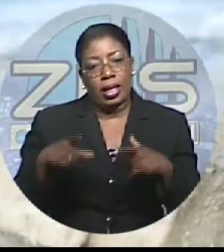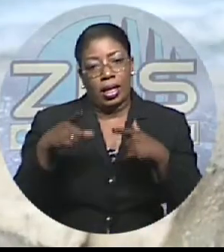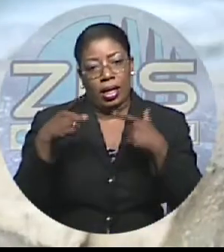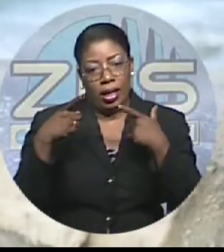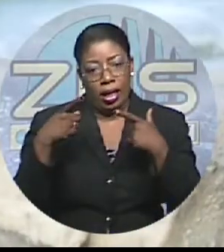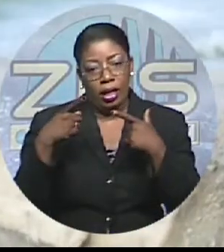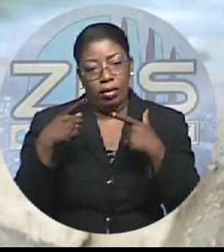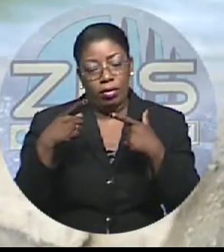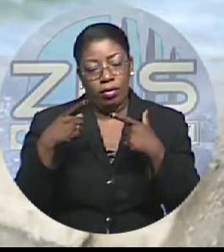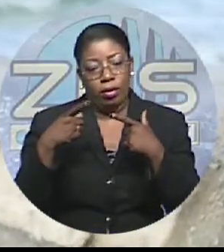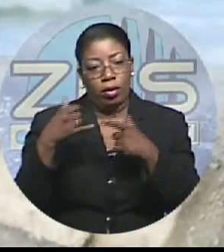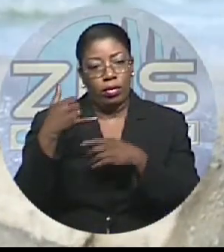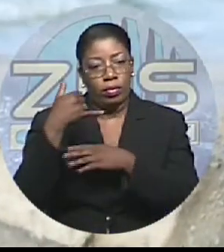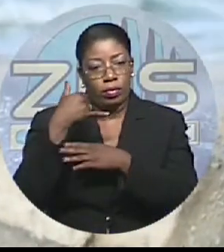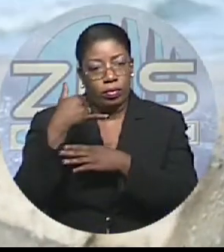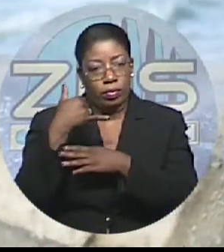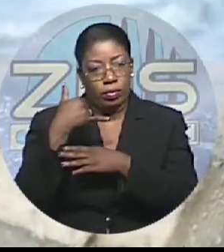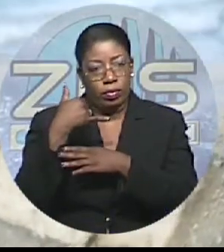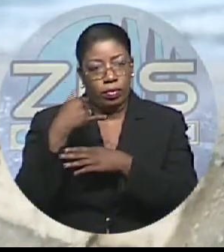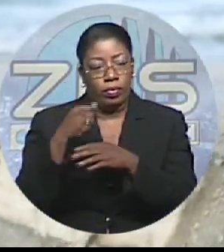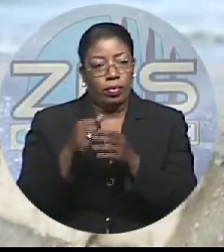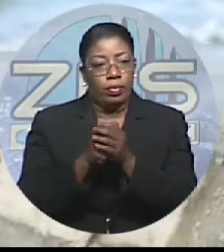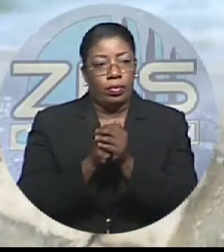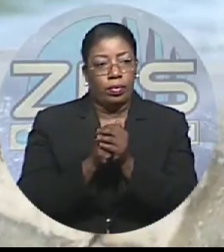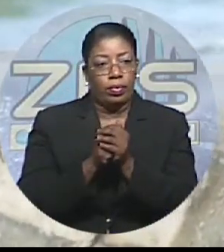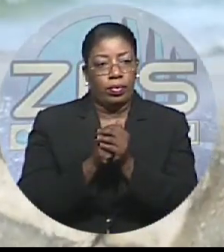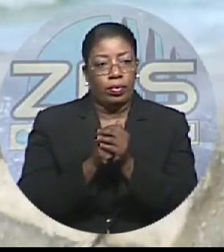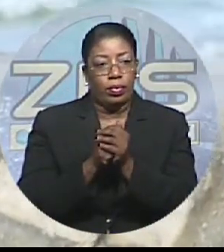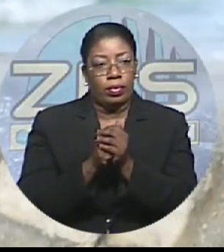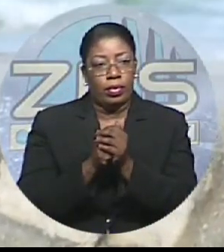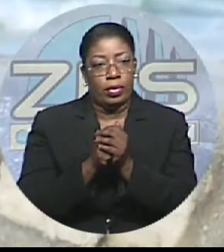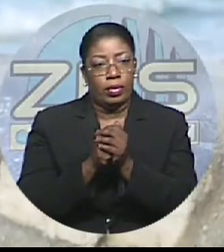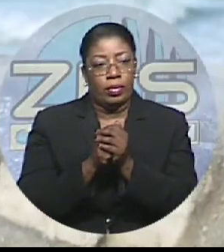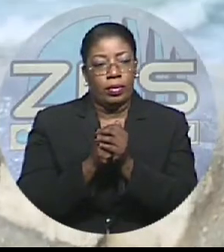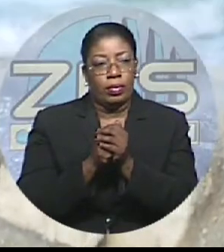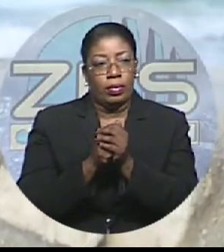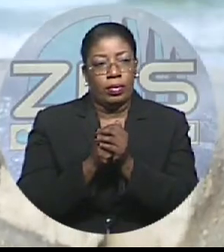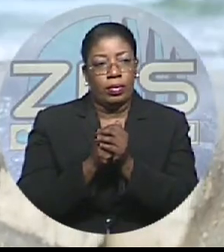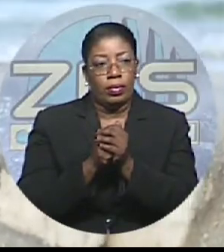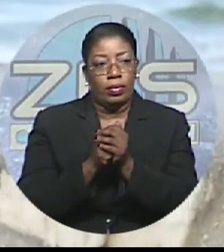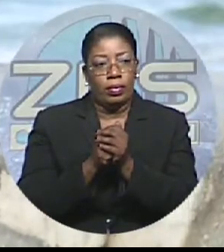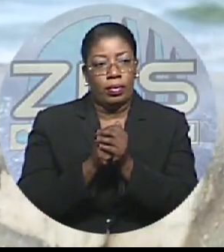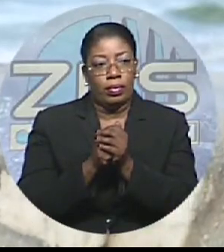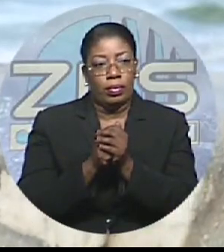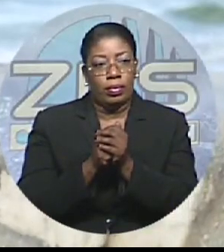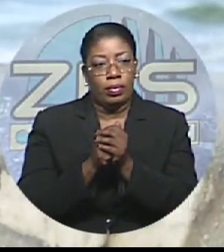of telecommunications. Keishla Adderley for the BTC Island Connection.